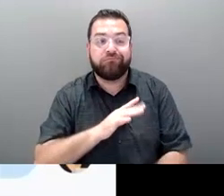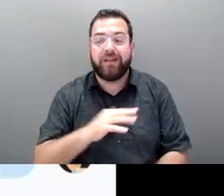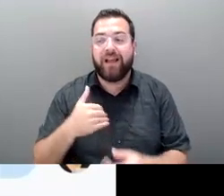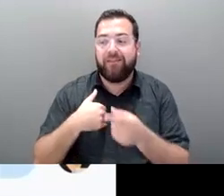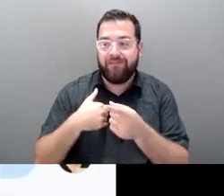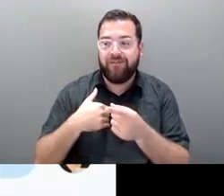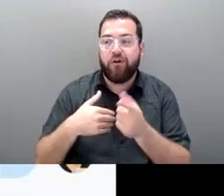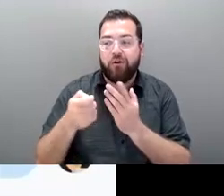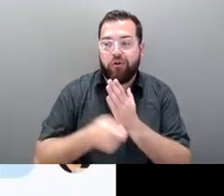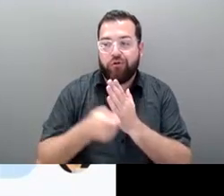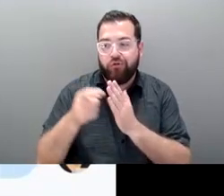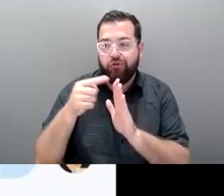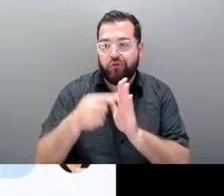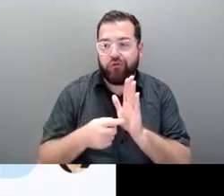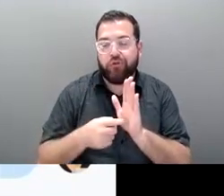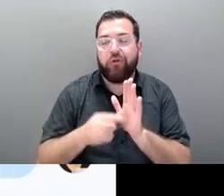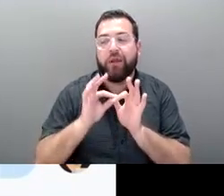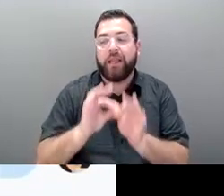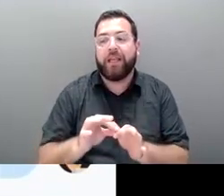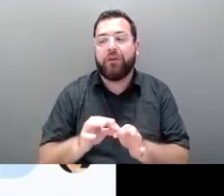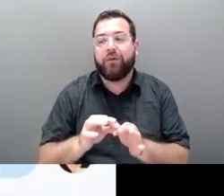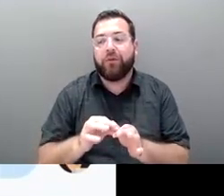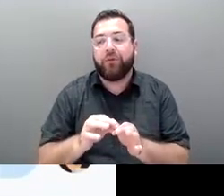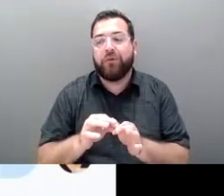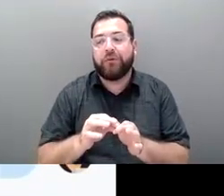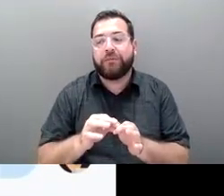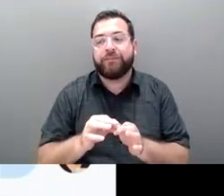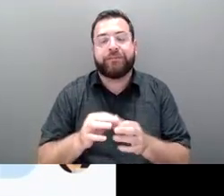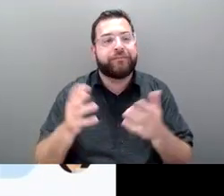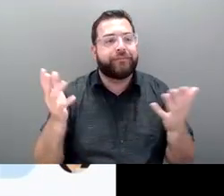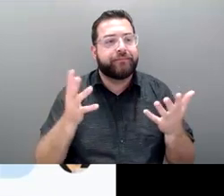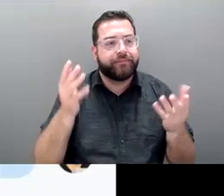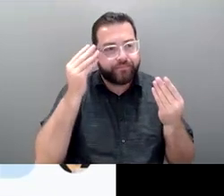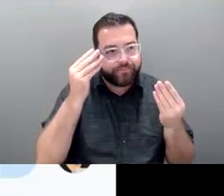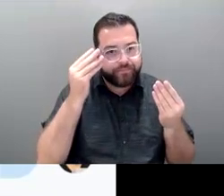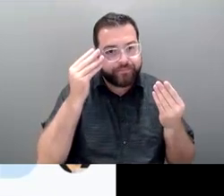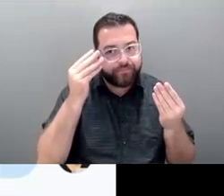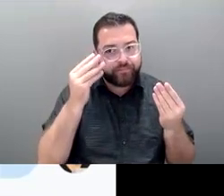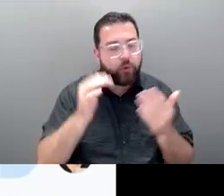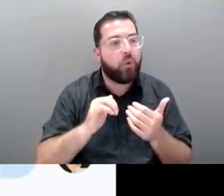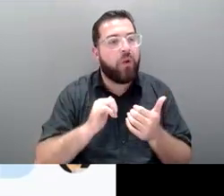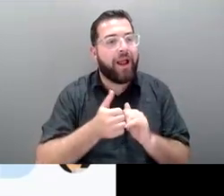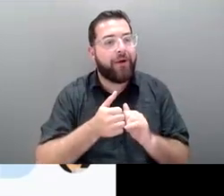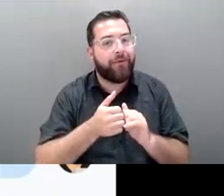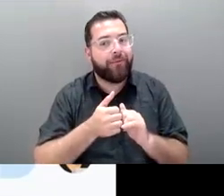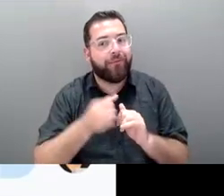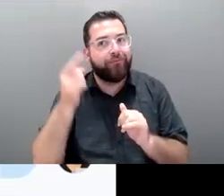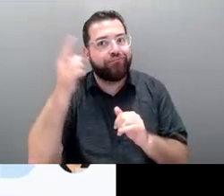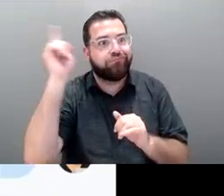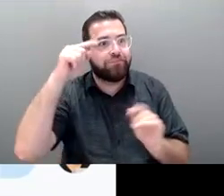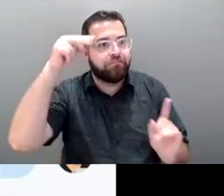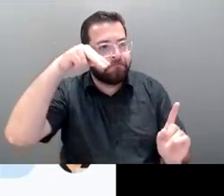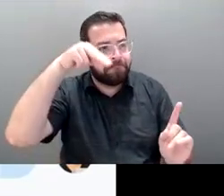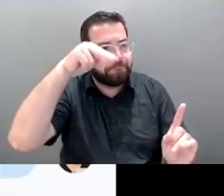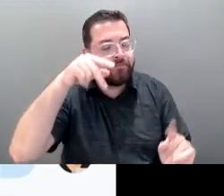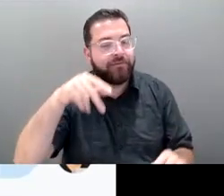like article that's linked out about kind of what information is how you're being surveilled. And that's a lot of